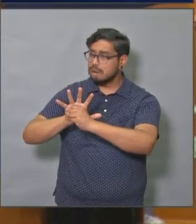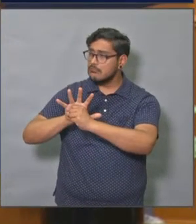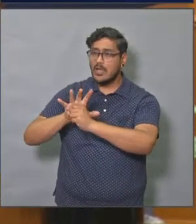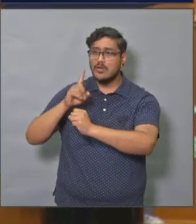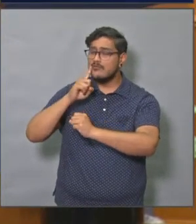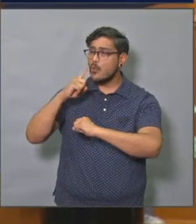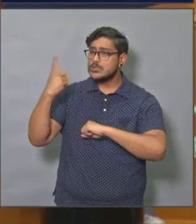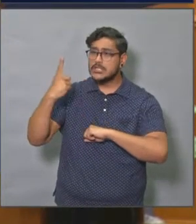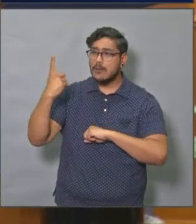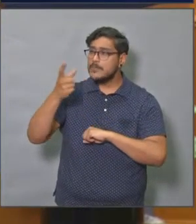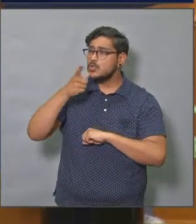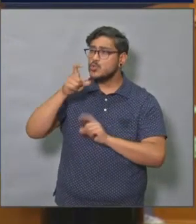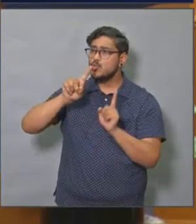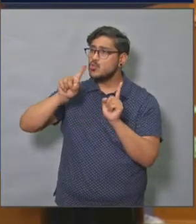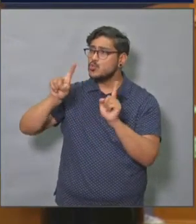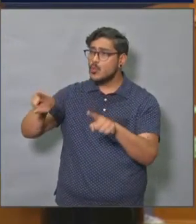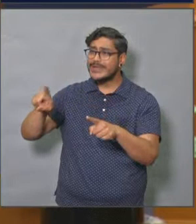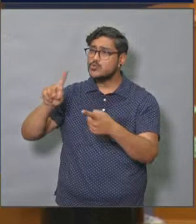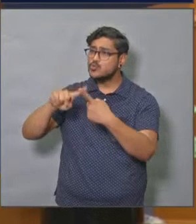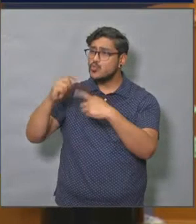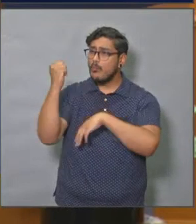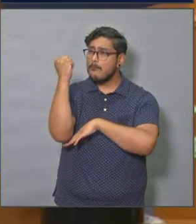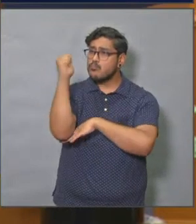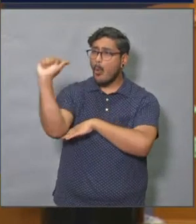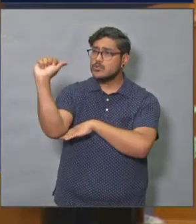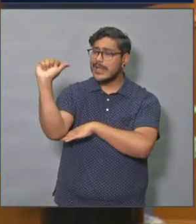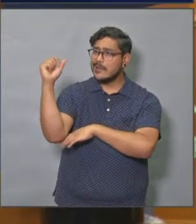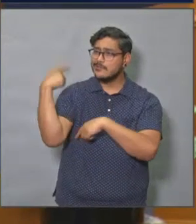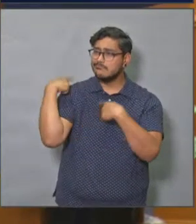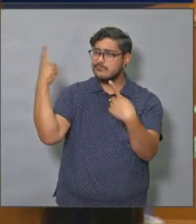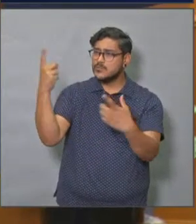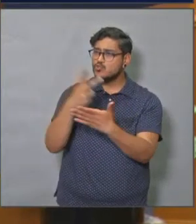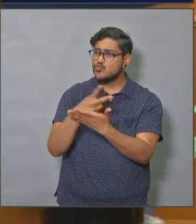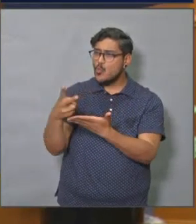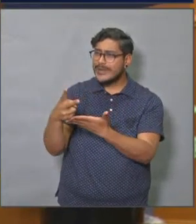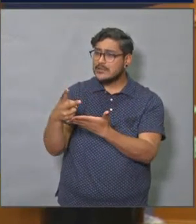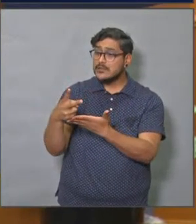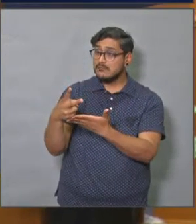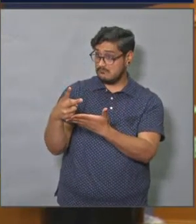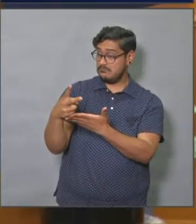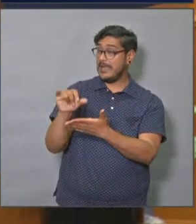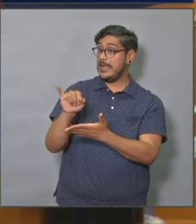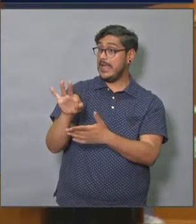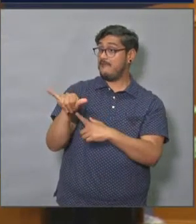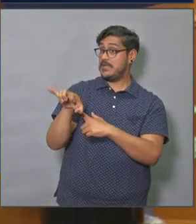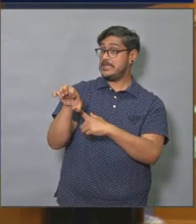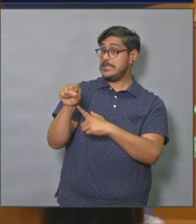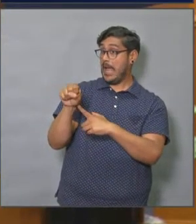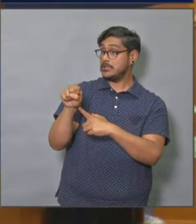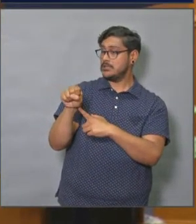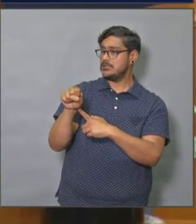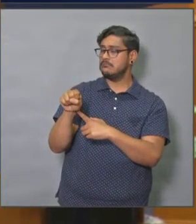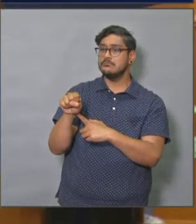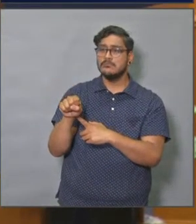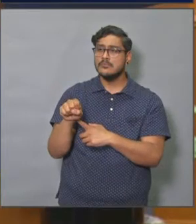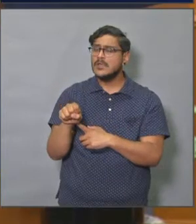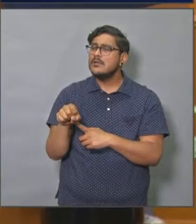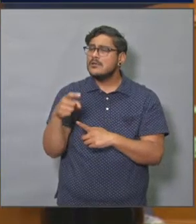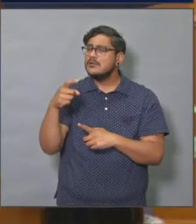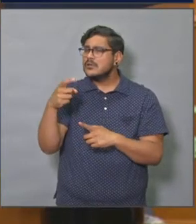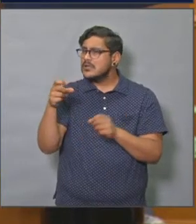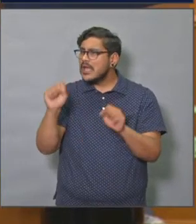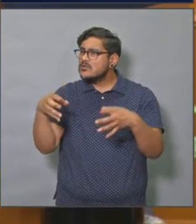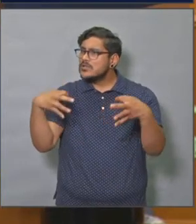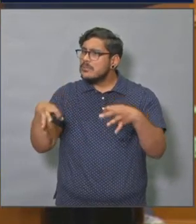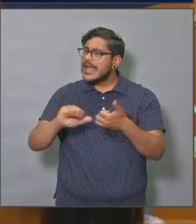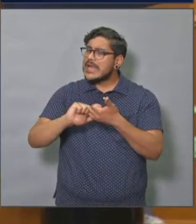for anybody who attended one of the demonstrations of the past 2 weeks? And if you have, can you talk at all about how you've conducted contact tracing